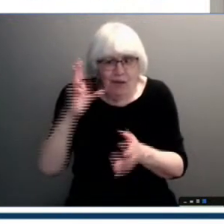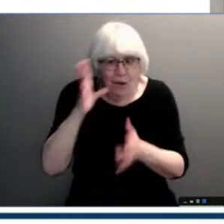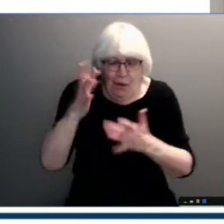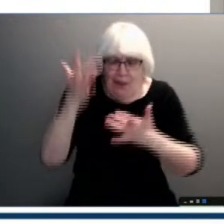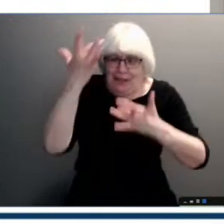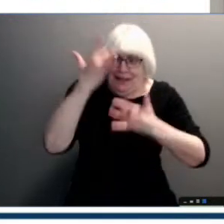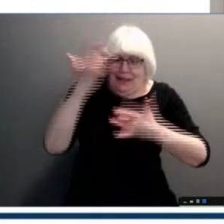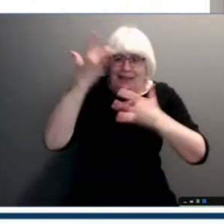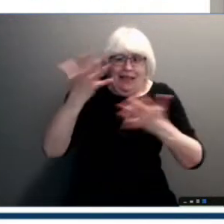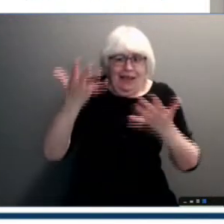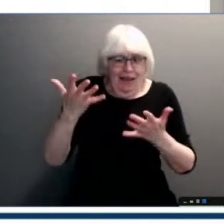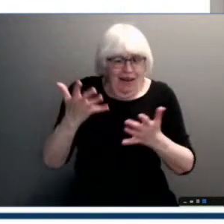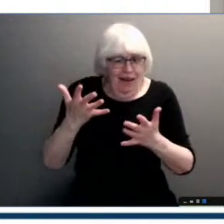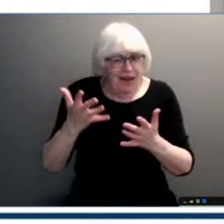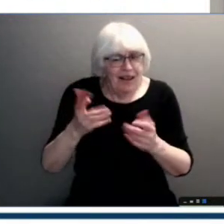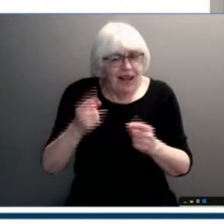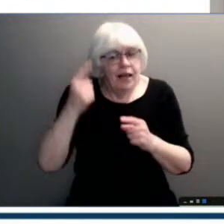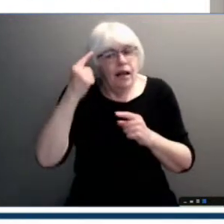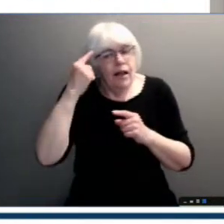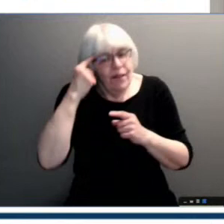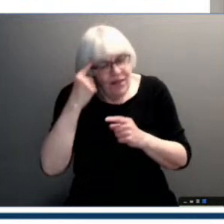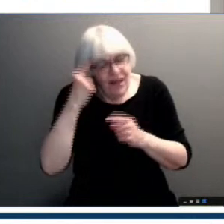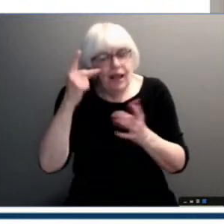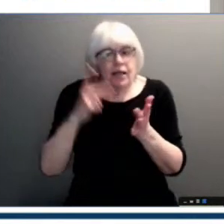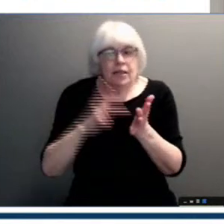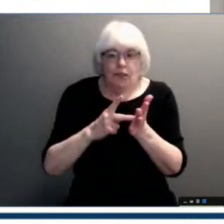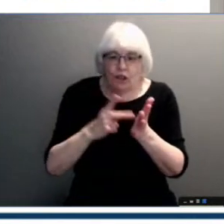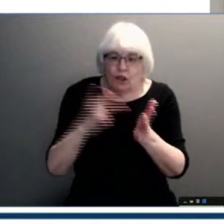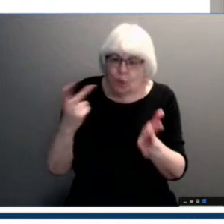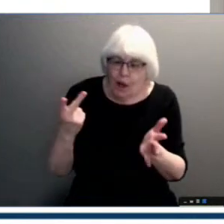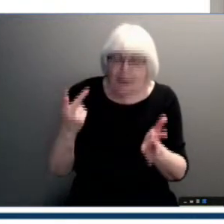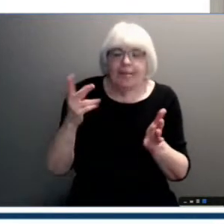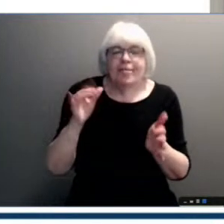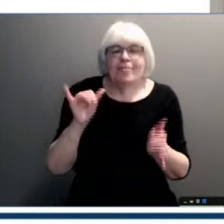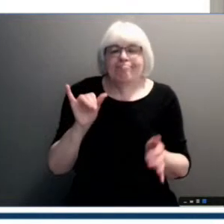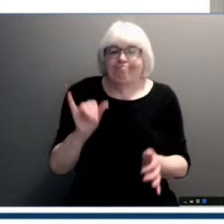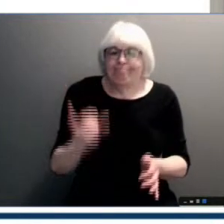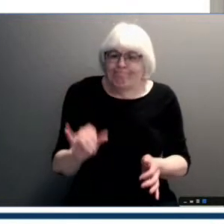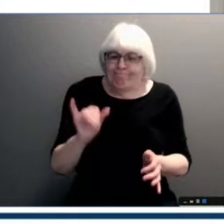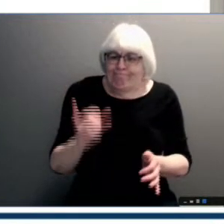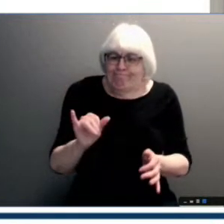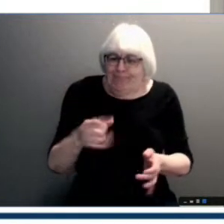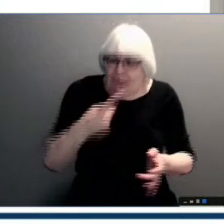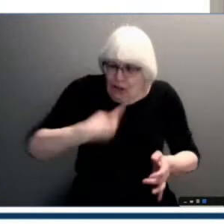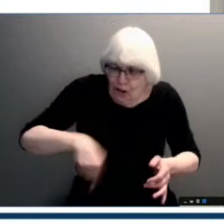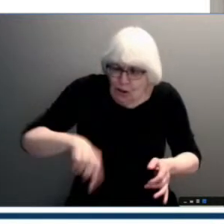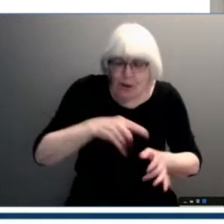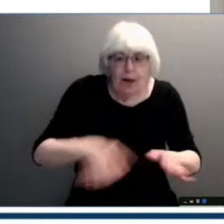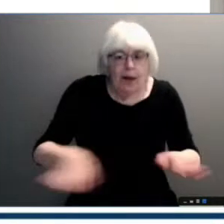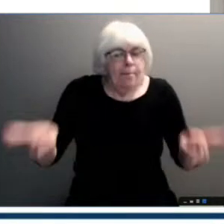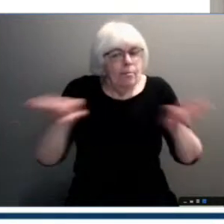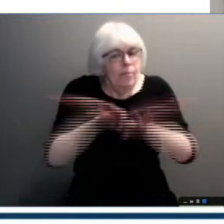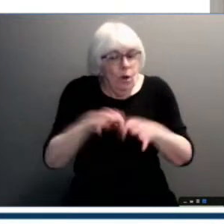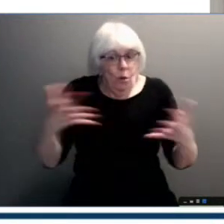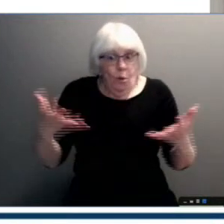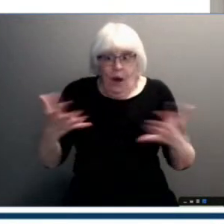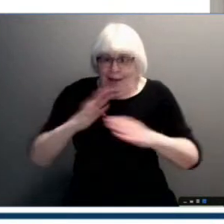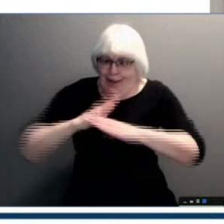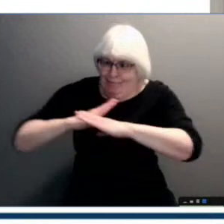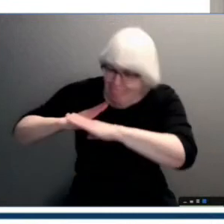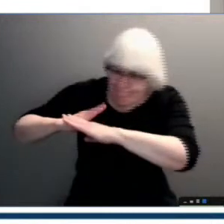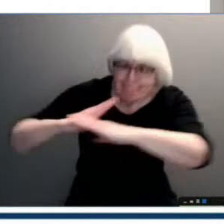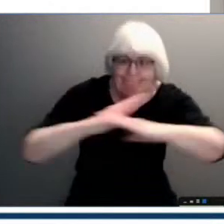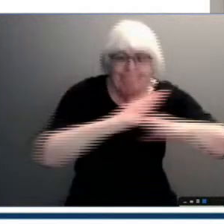smart. It's up to all of us to protect the most vulnerable among us, and to protect our healthcare